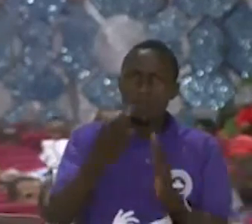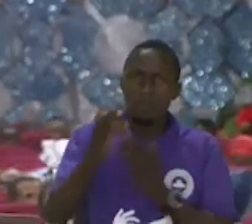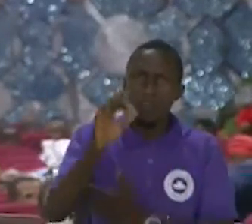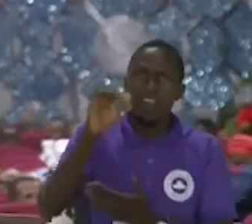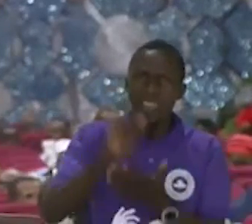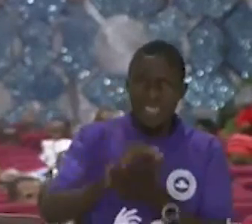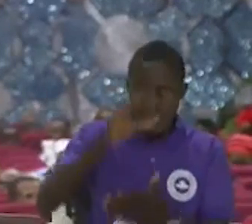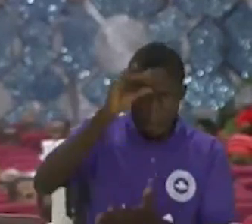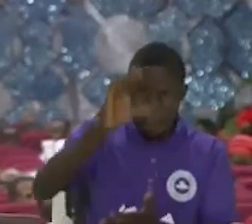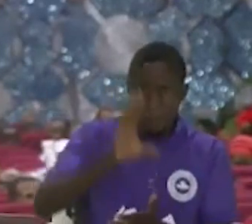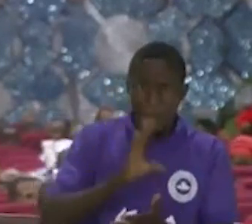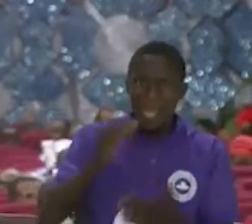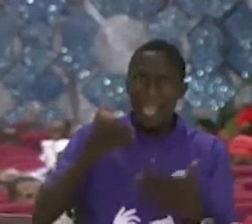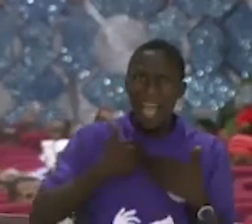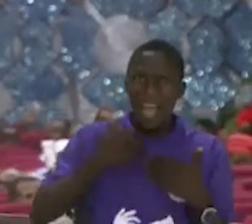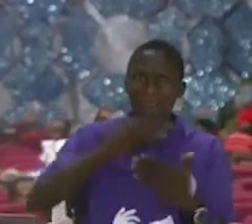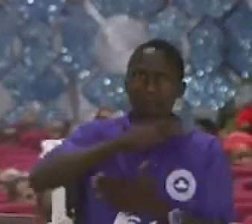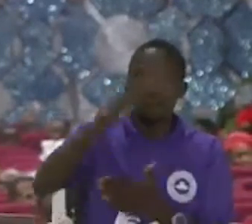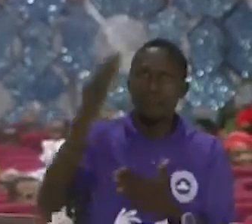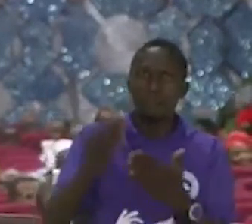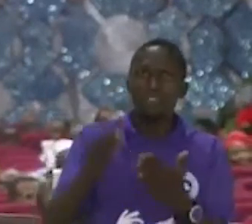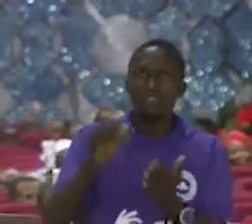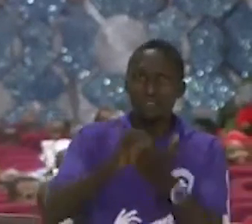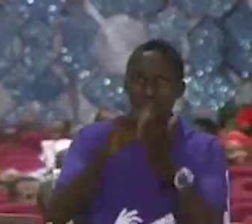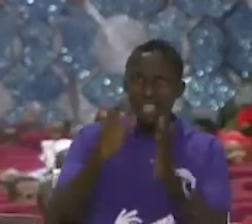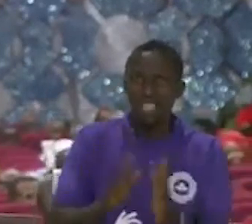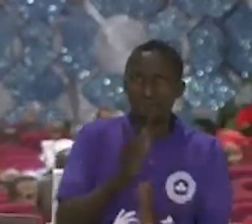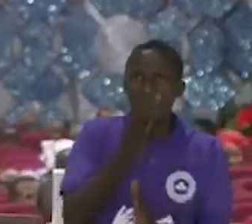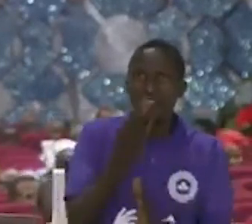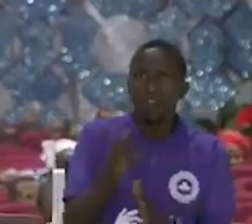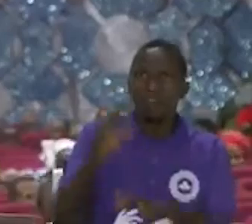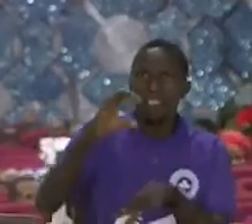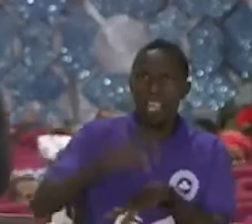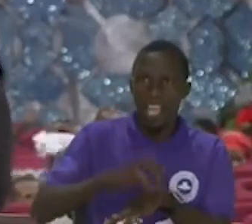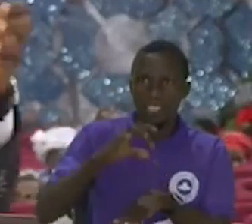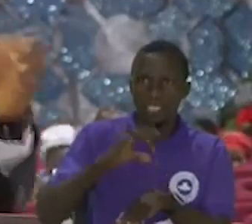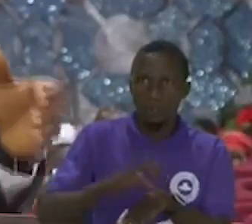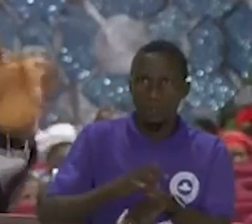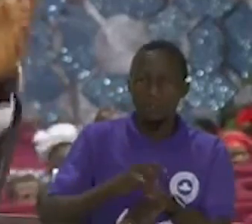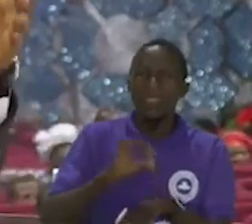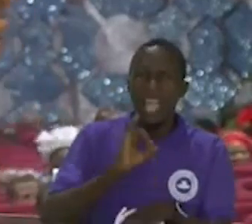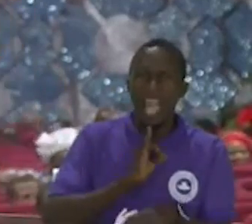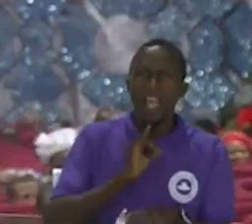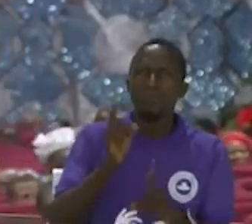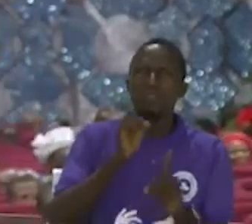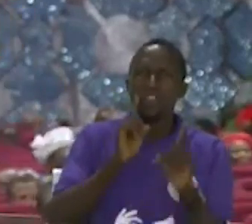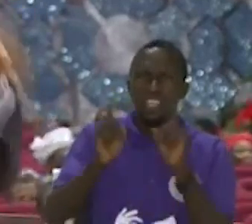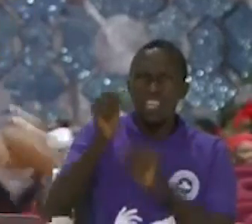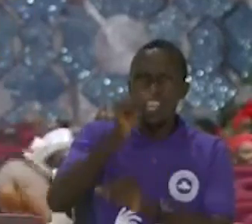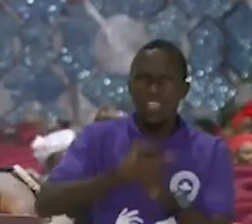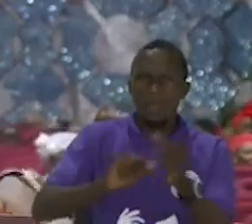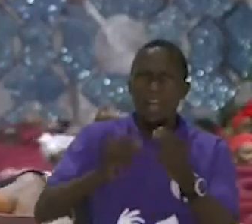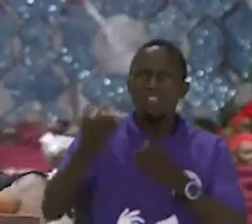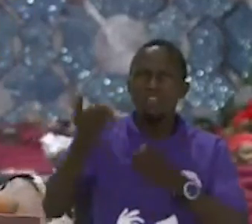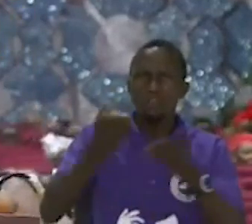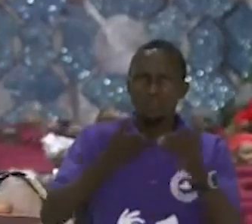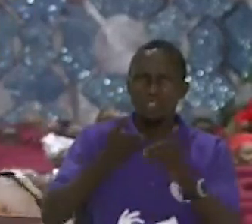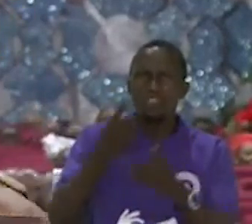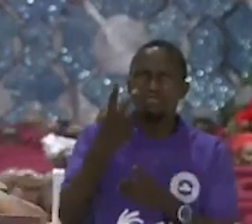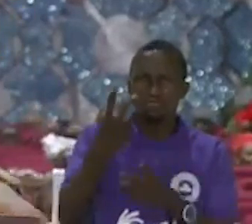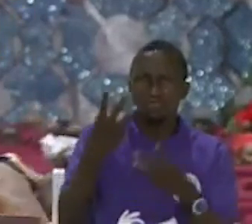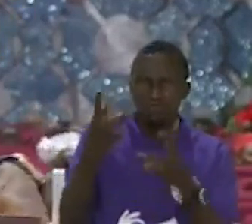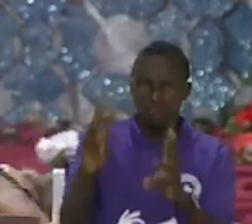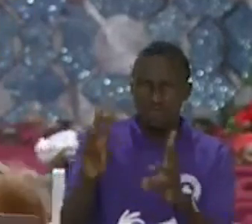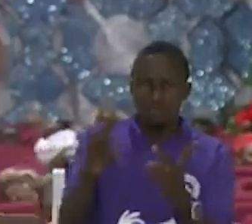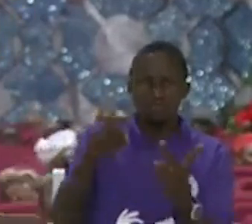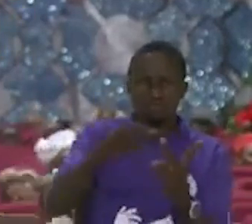has absolute ownership of the earth. I will be talking about dominion in two perspectives. I'll be